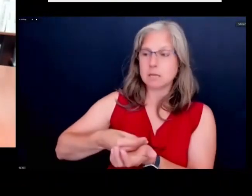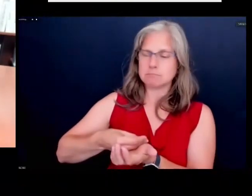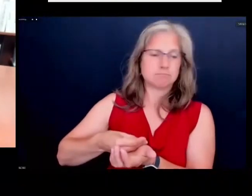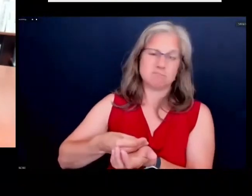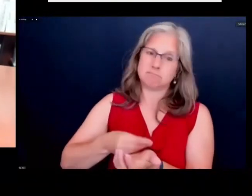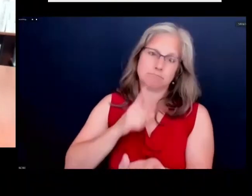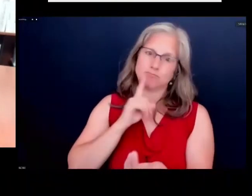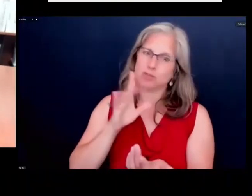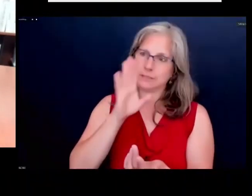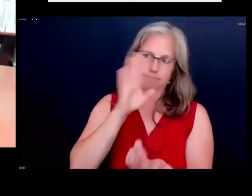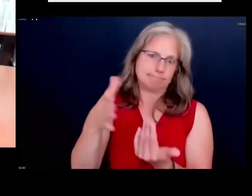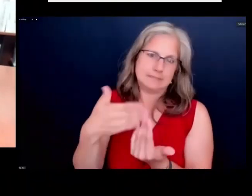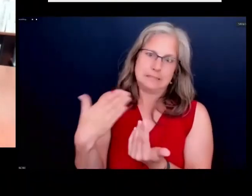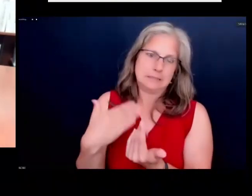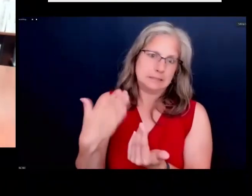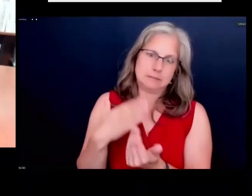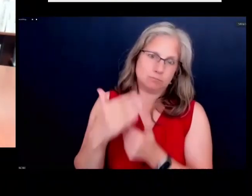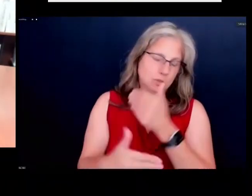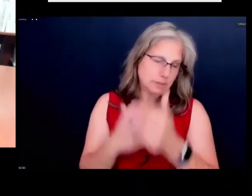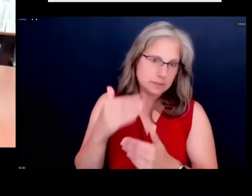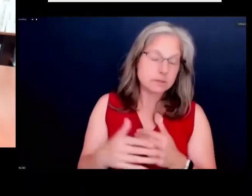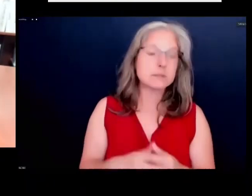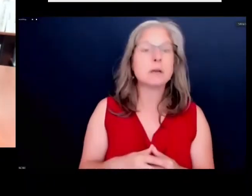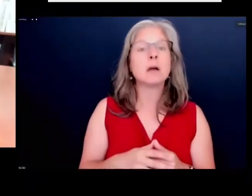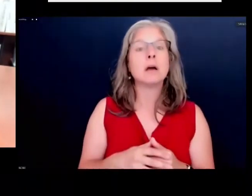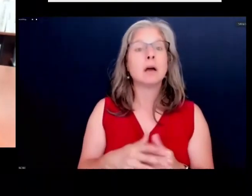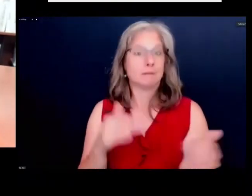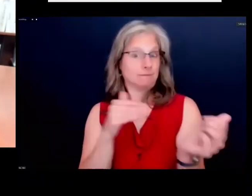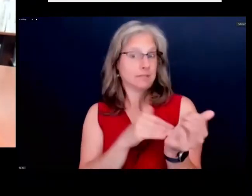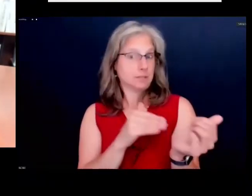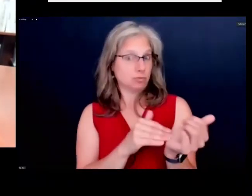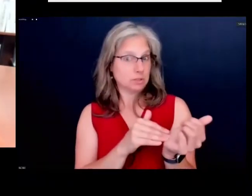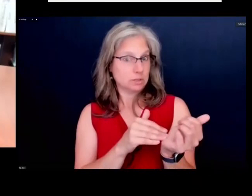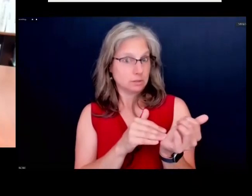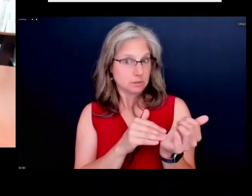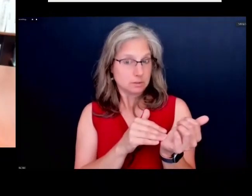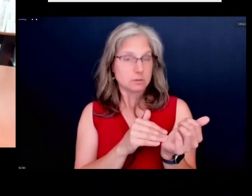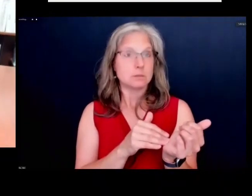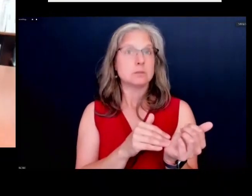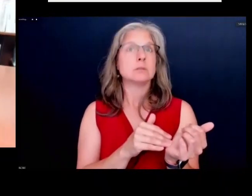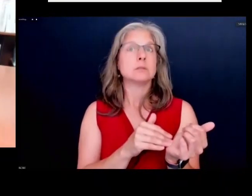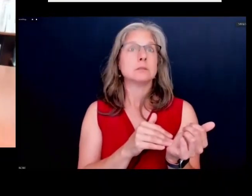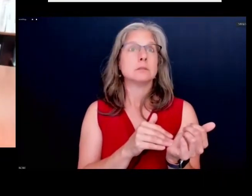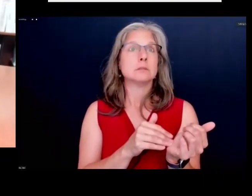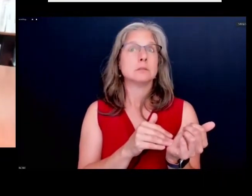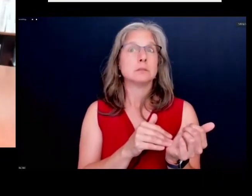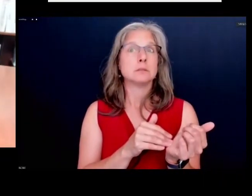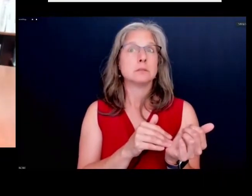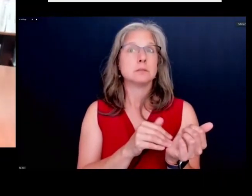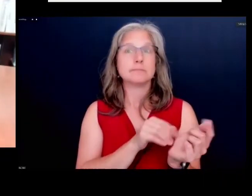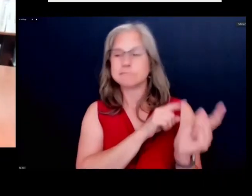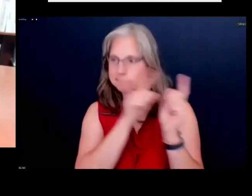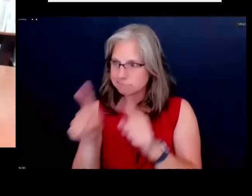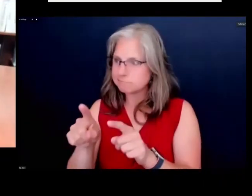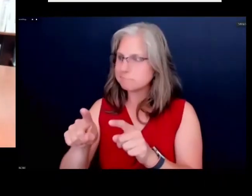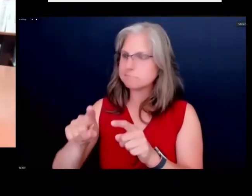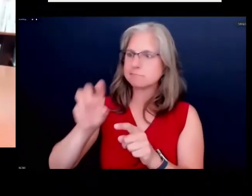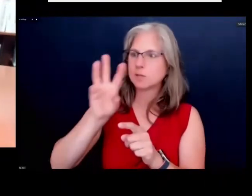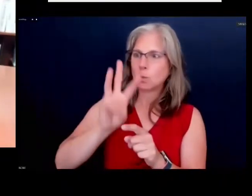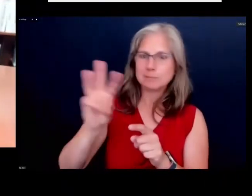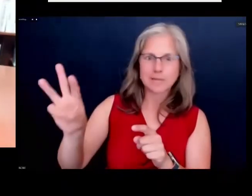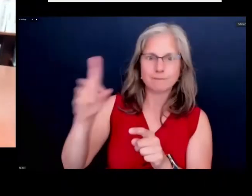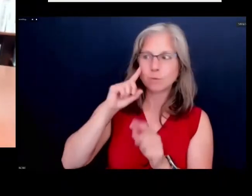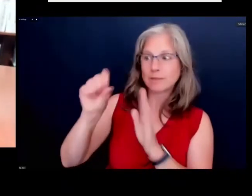it's a fairly straightforward process where physicians are going on to the state